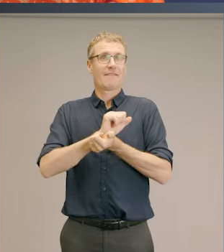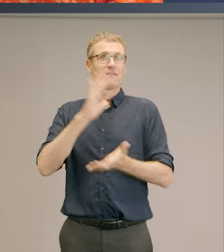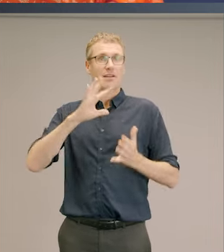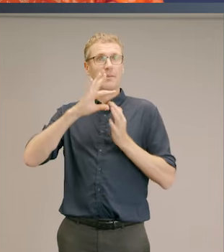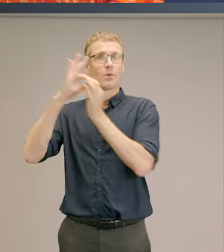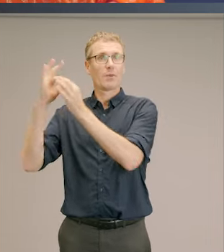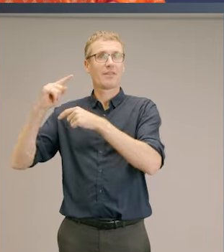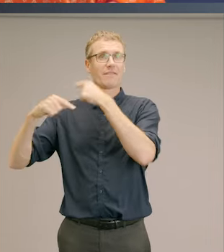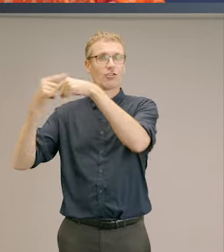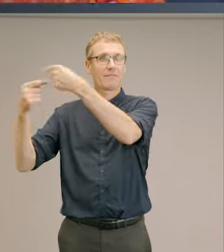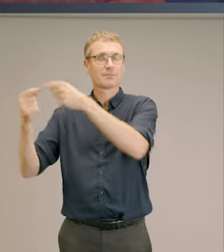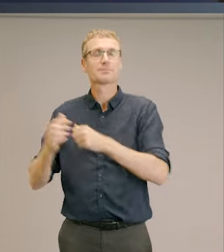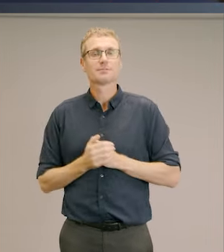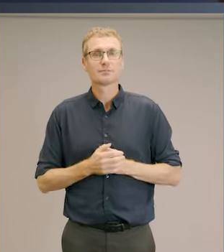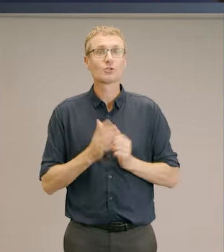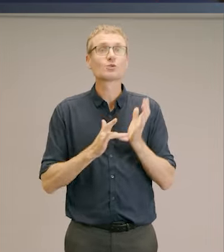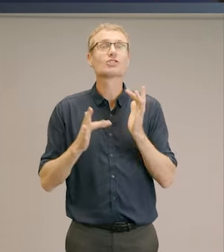Christ.